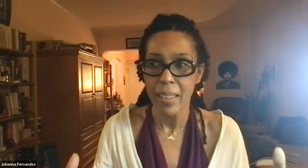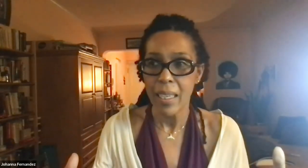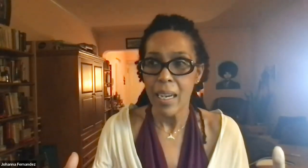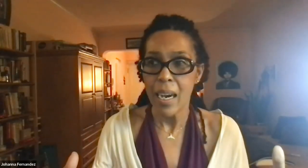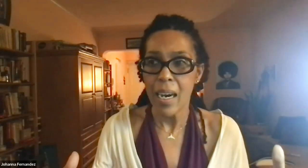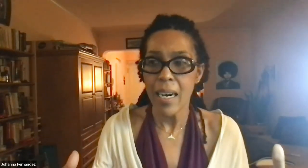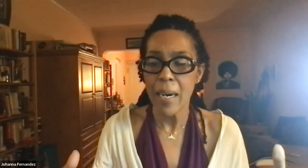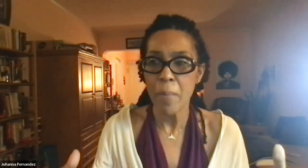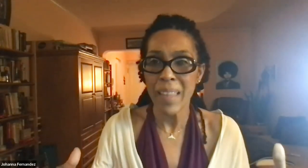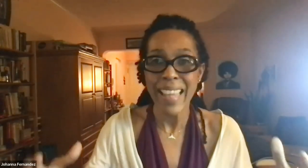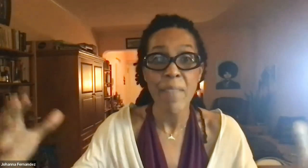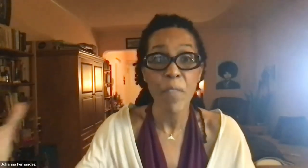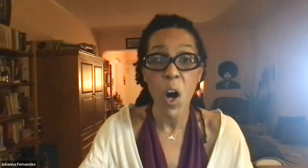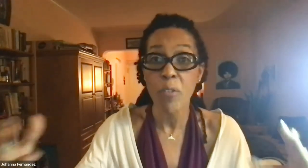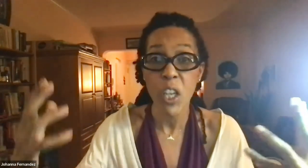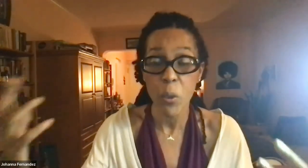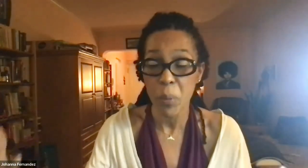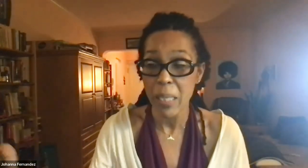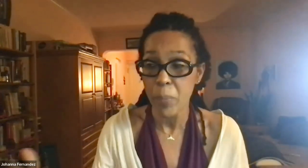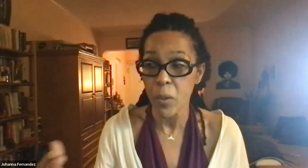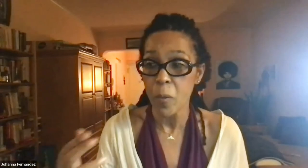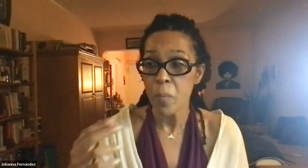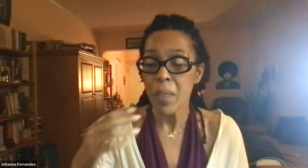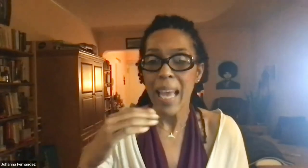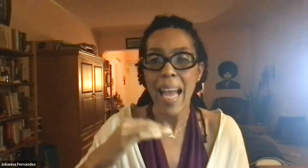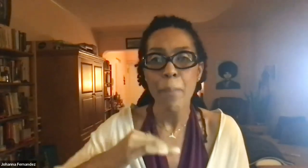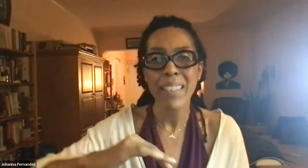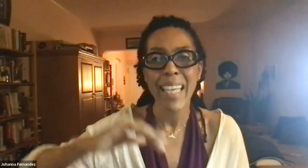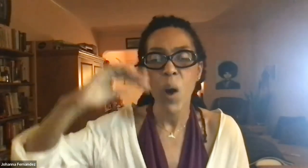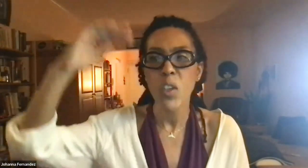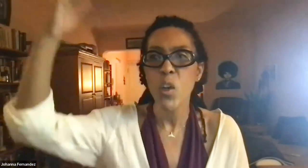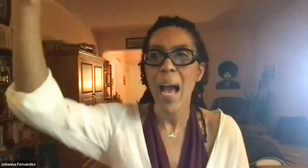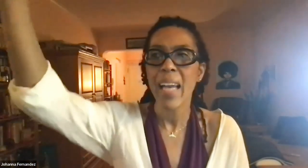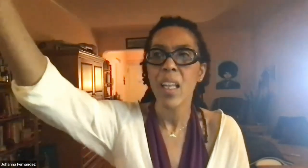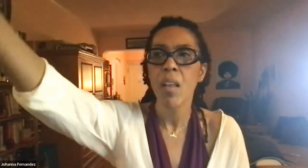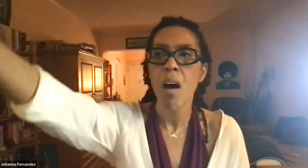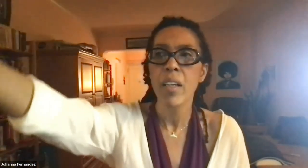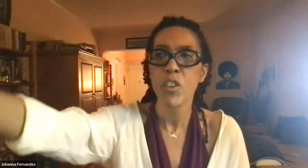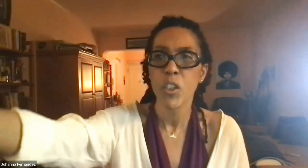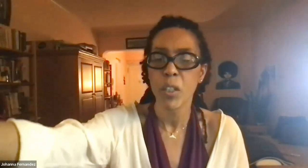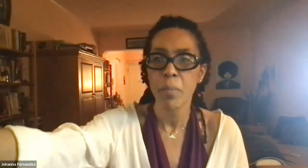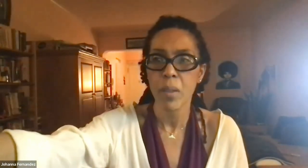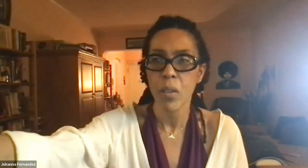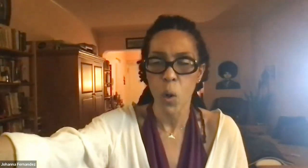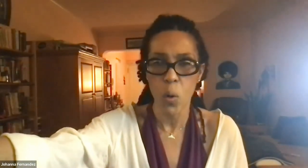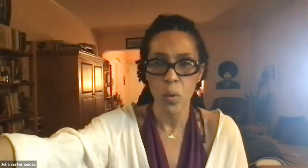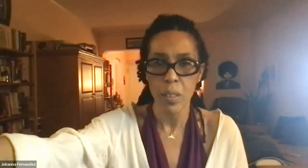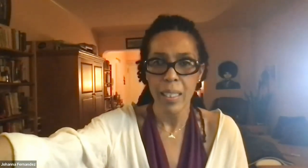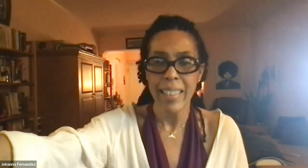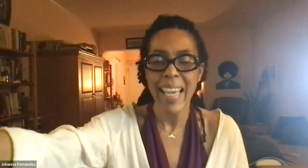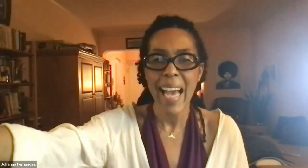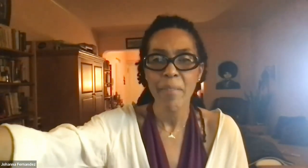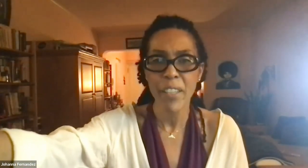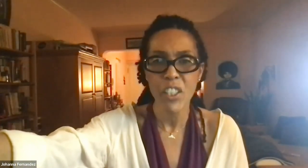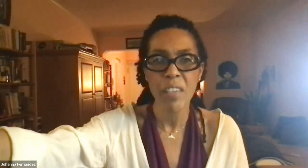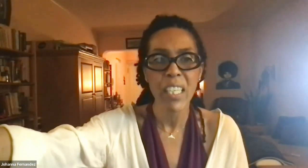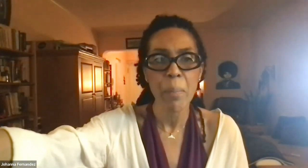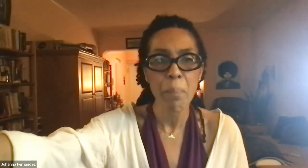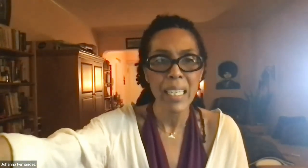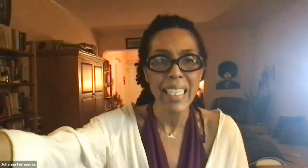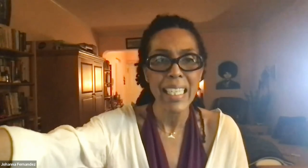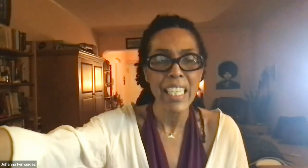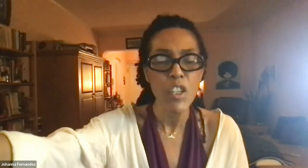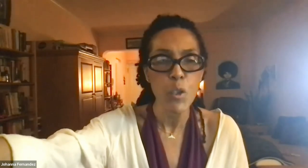right? That involves other people, but they also had a long-term goal. They had a vision